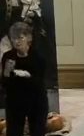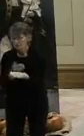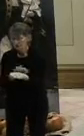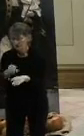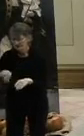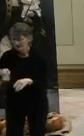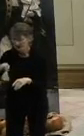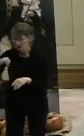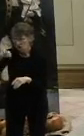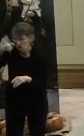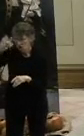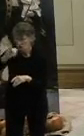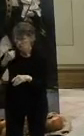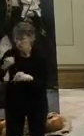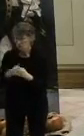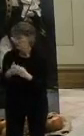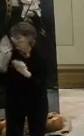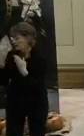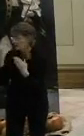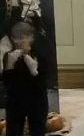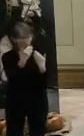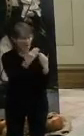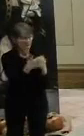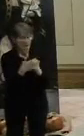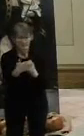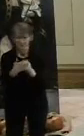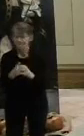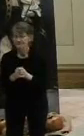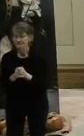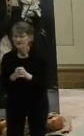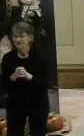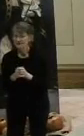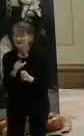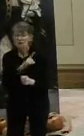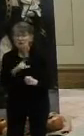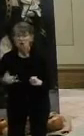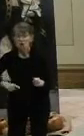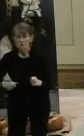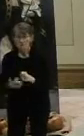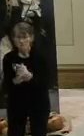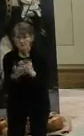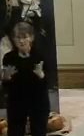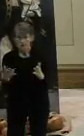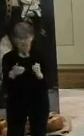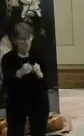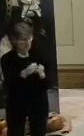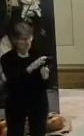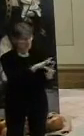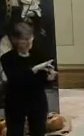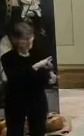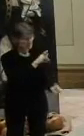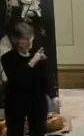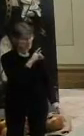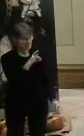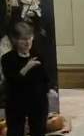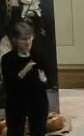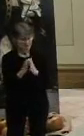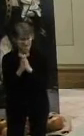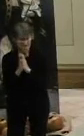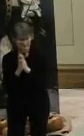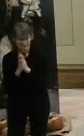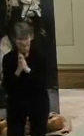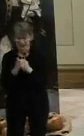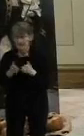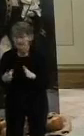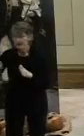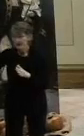that together. The Lord be with you. And with your